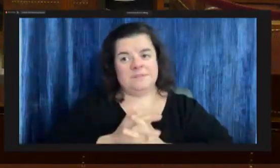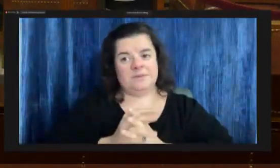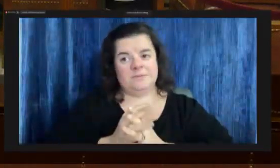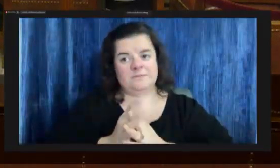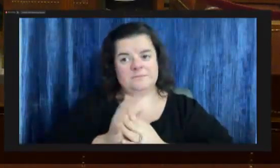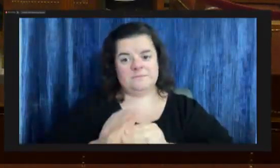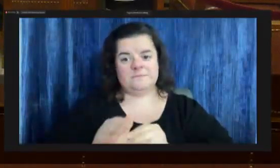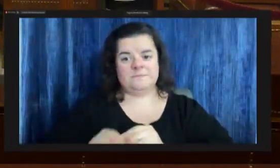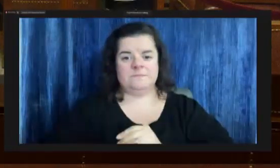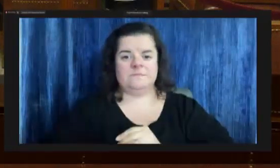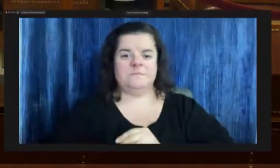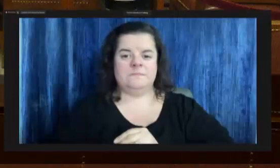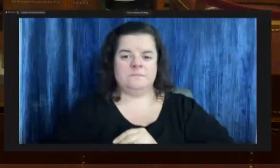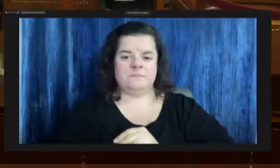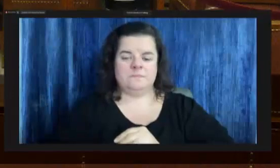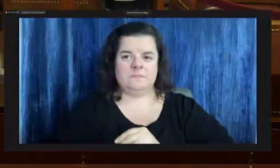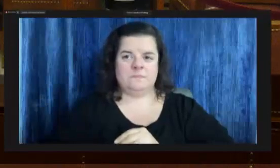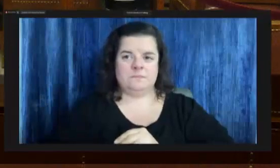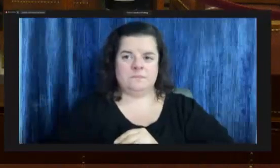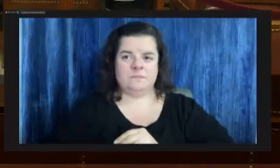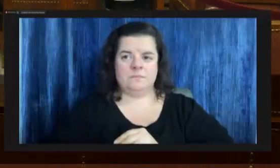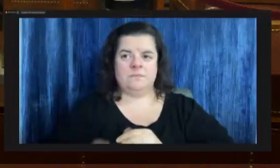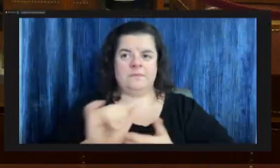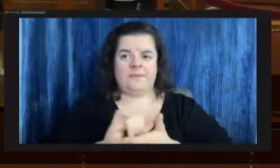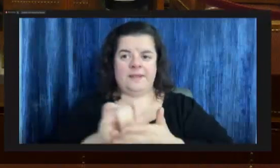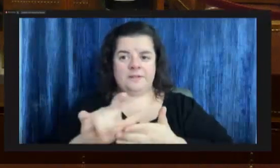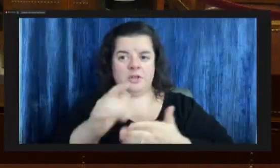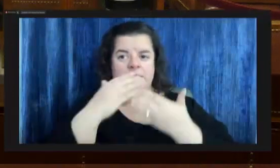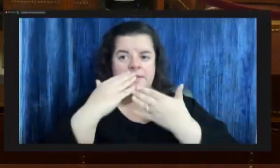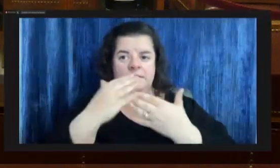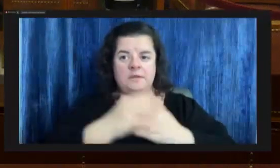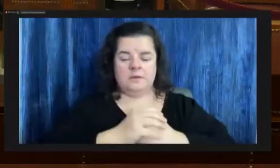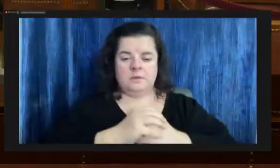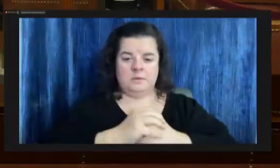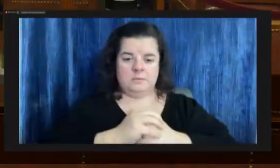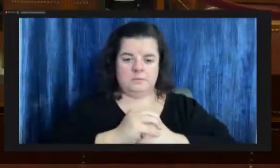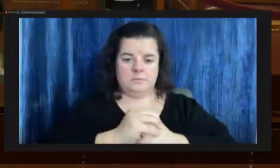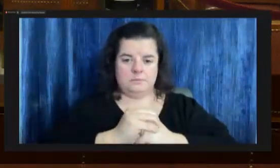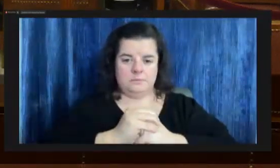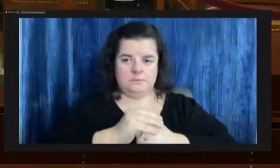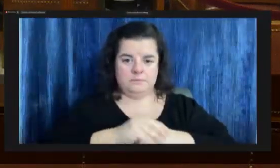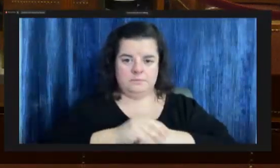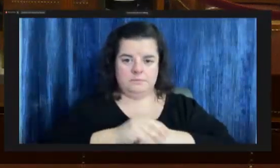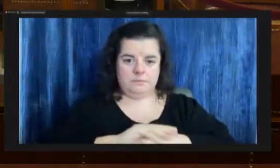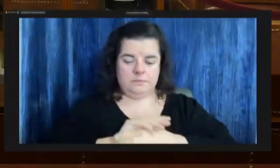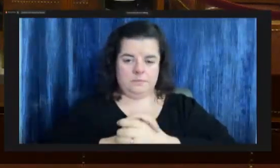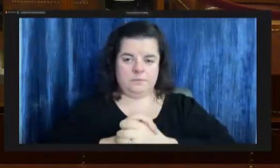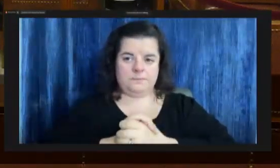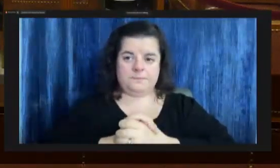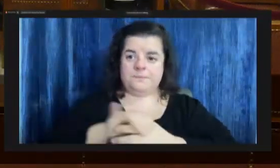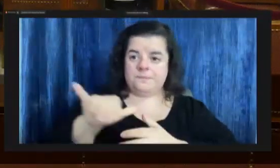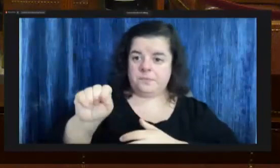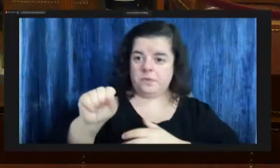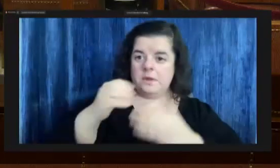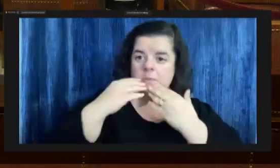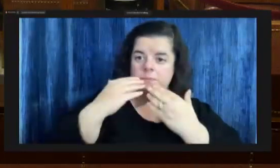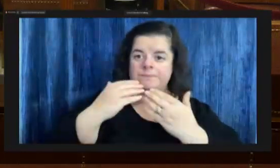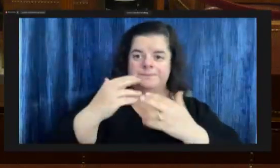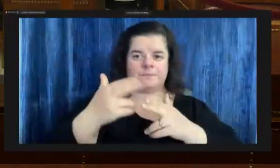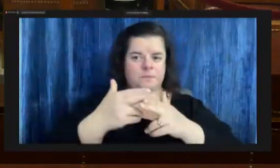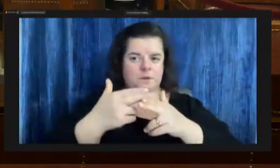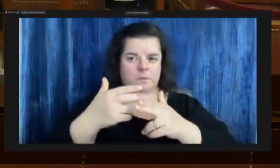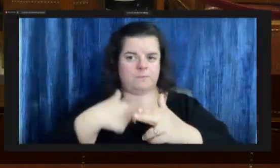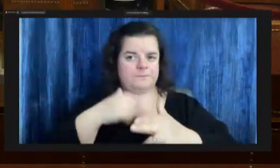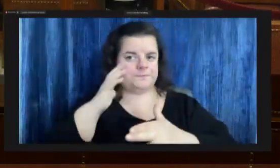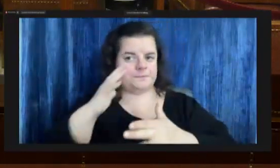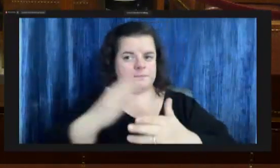Okay. That's all. Thanks. Is it me? Yes, Councilman Krause. Just briefly, I would be happy